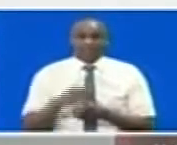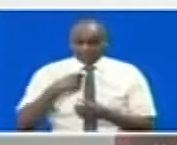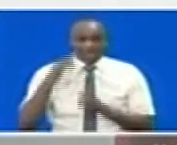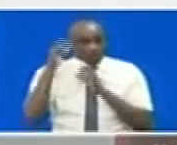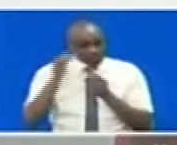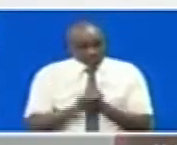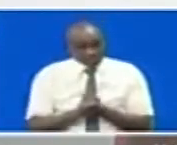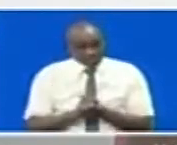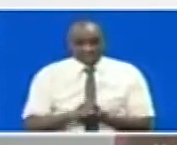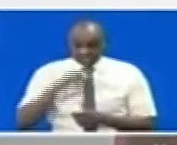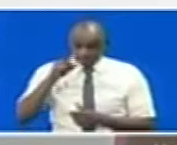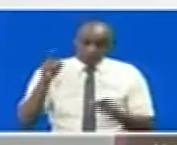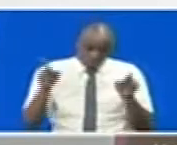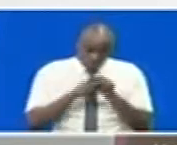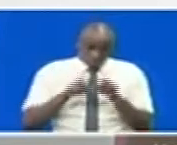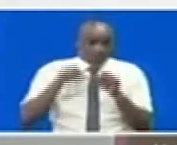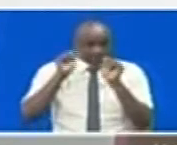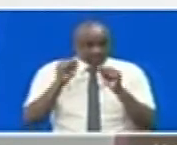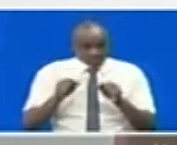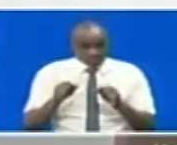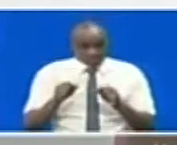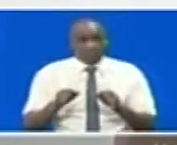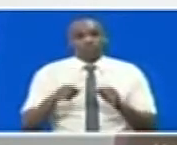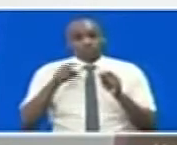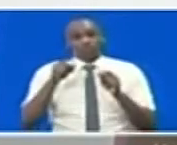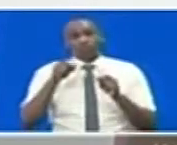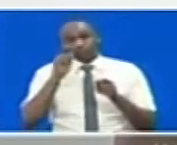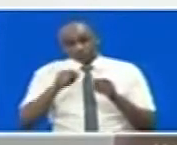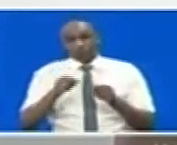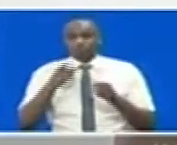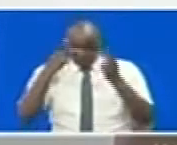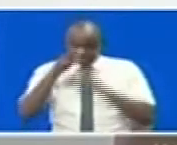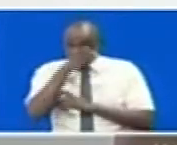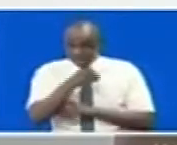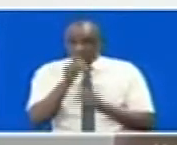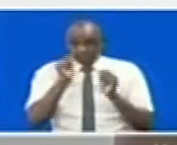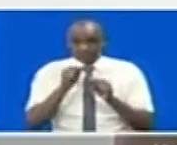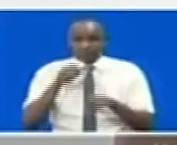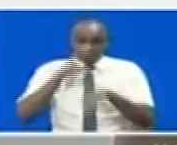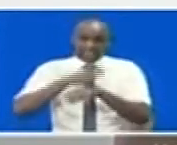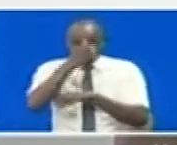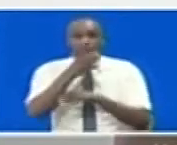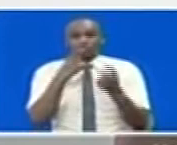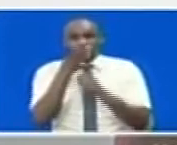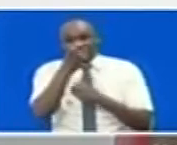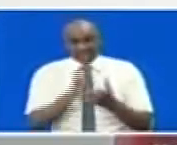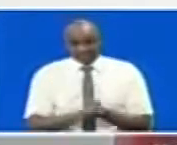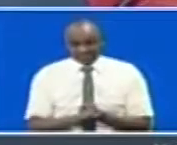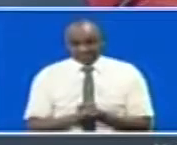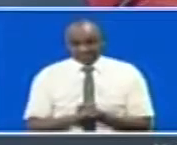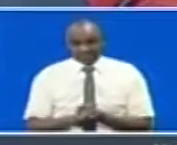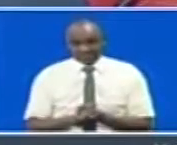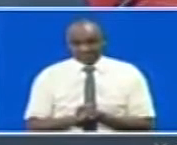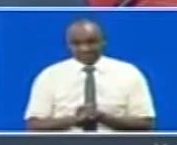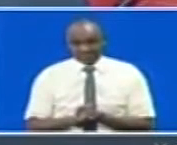hope they will also be able to get Professor Wainaina in some place. Then we can talk about